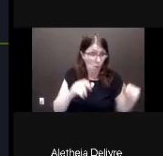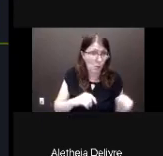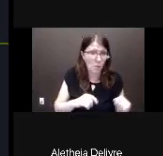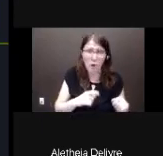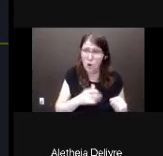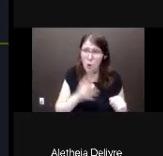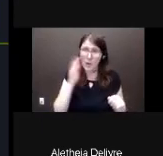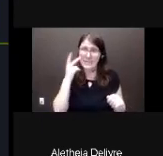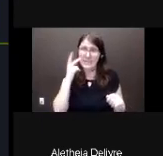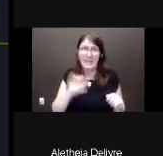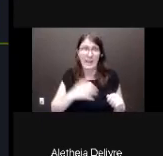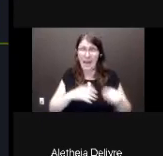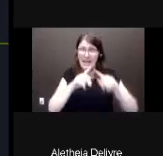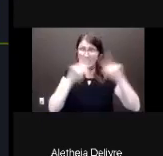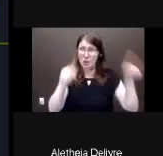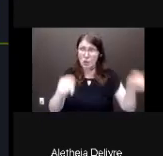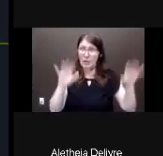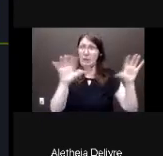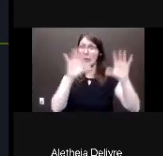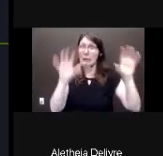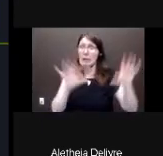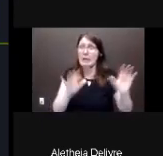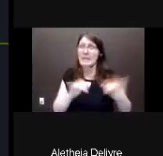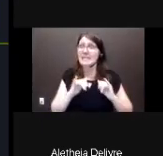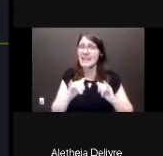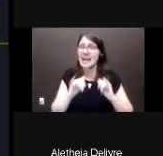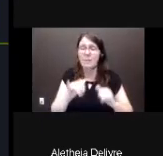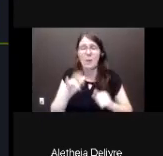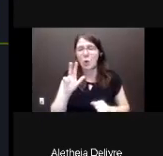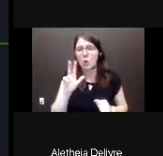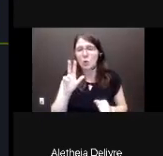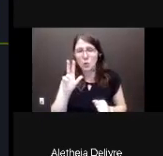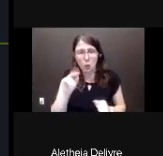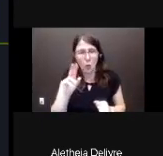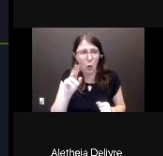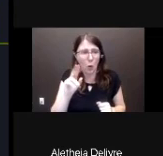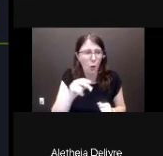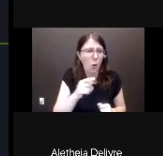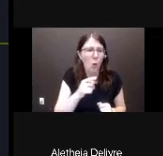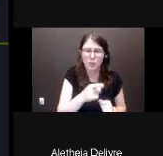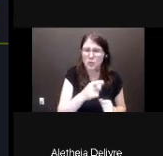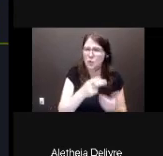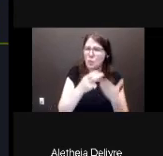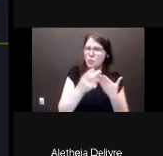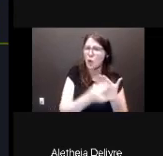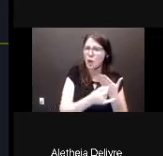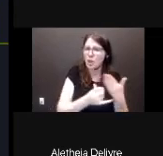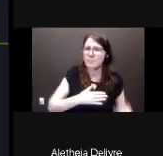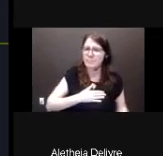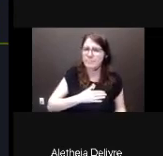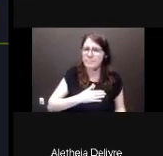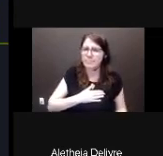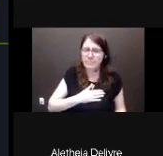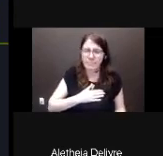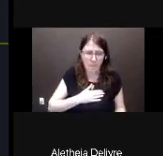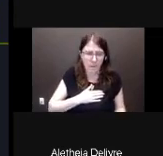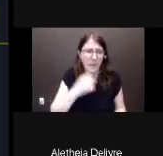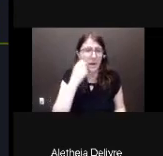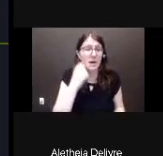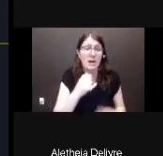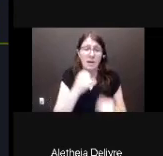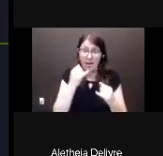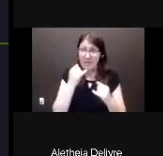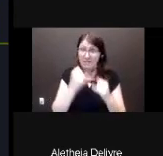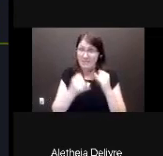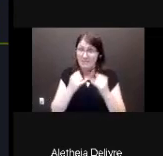This is one of our latest videos. I posted the final video link that's on our YouTube in the chat box before I begin